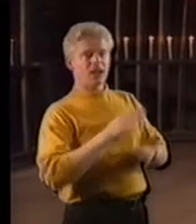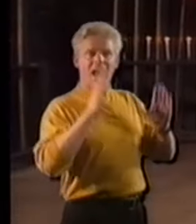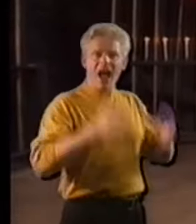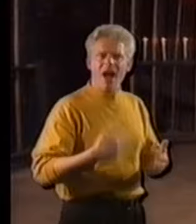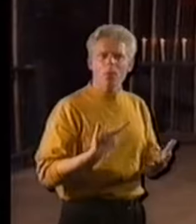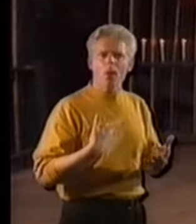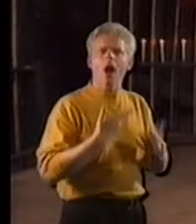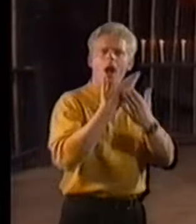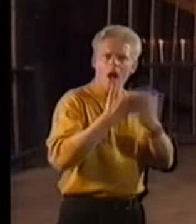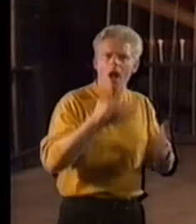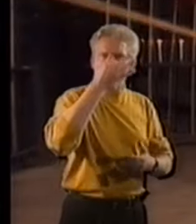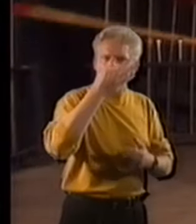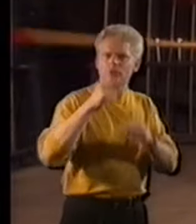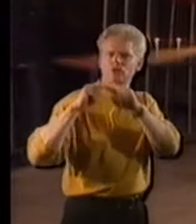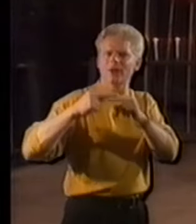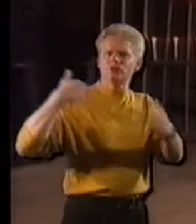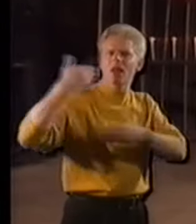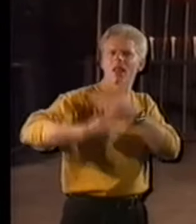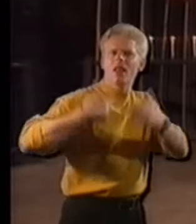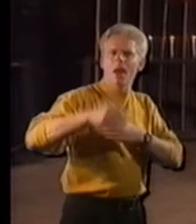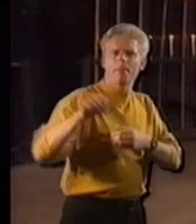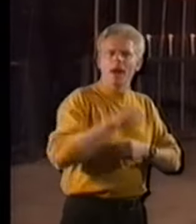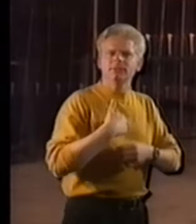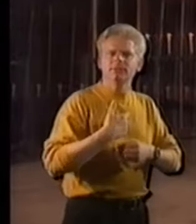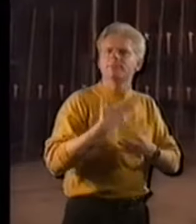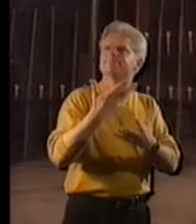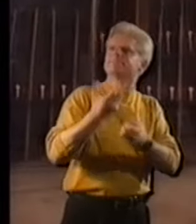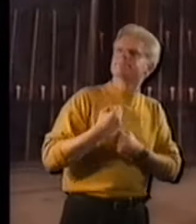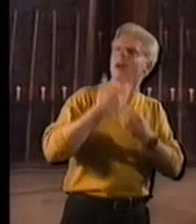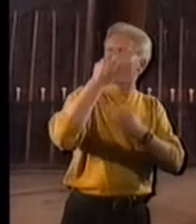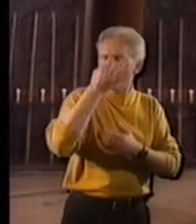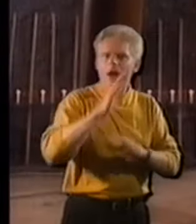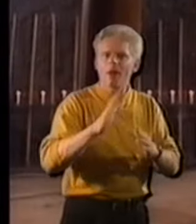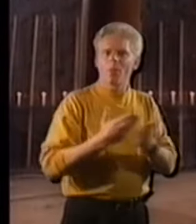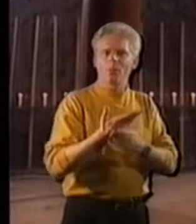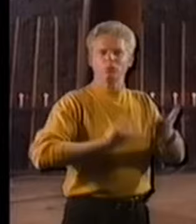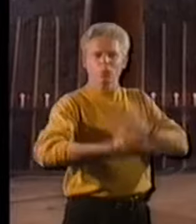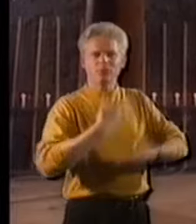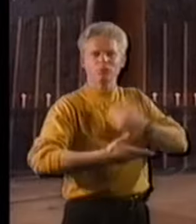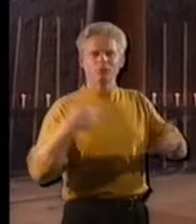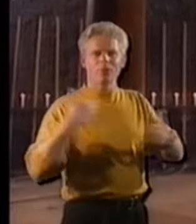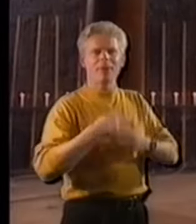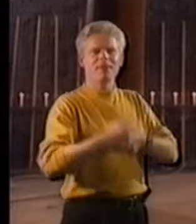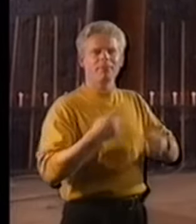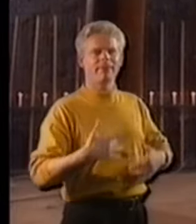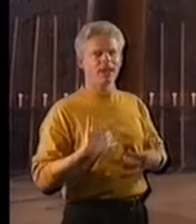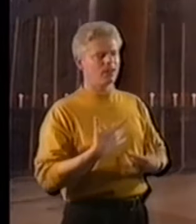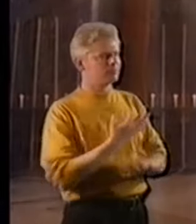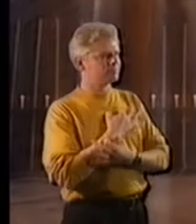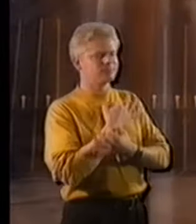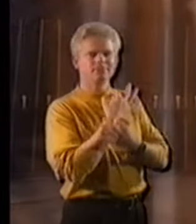up the tradition for the spirits if you don't want to. But you are told many stories so that